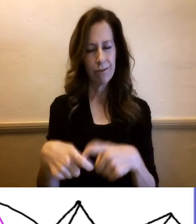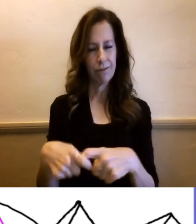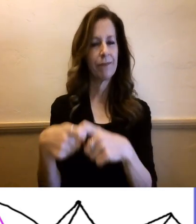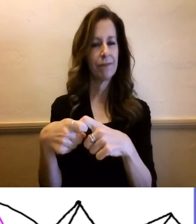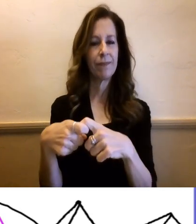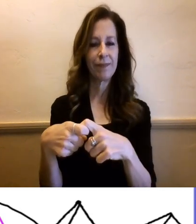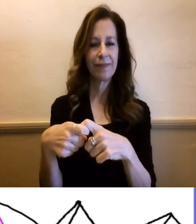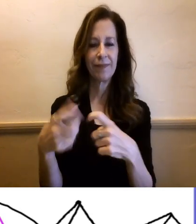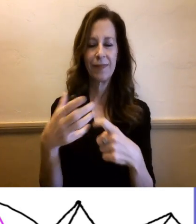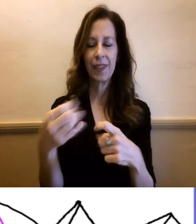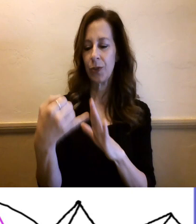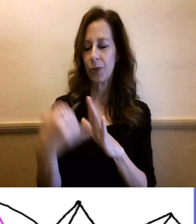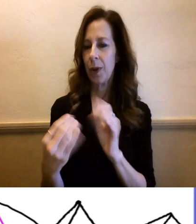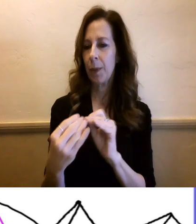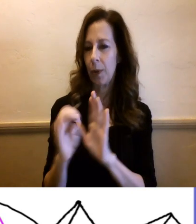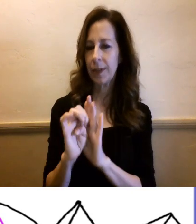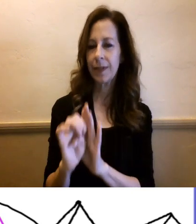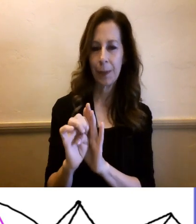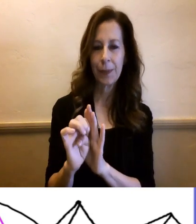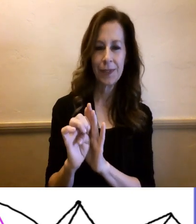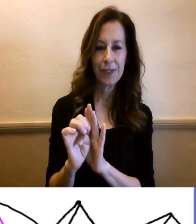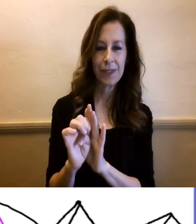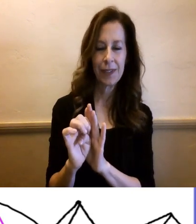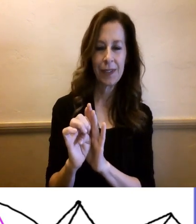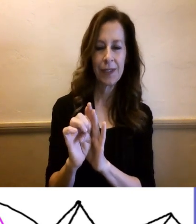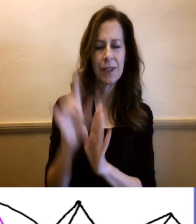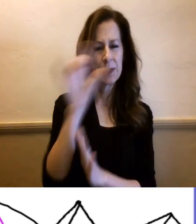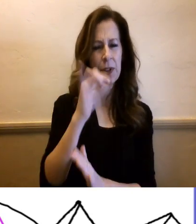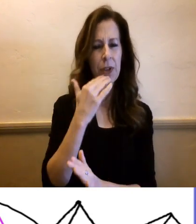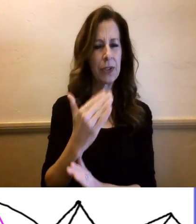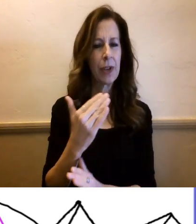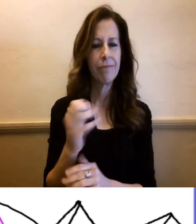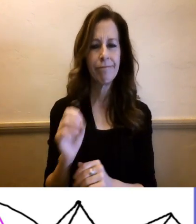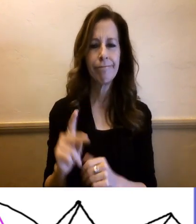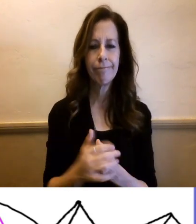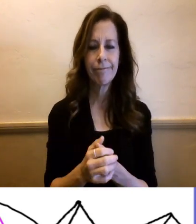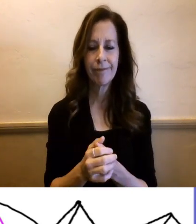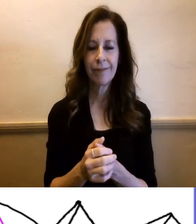you want, you can pause this and go ahead and draw some more examples just so that it looks really good.